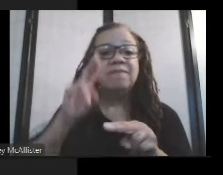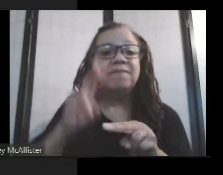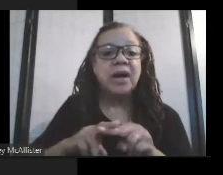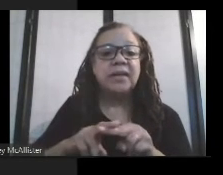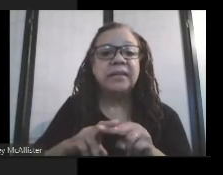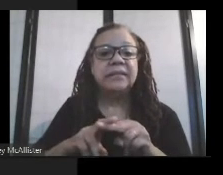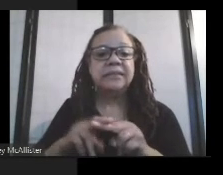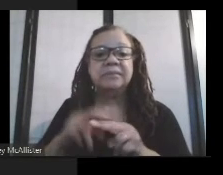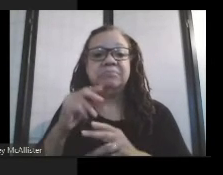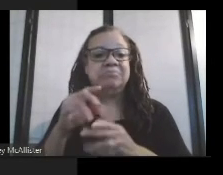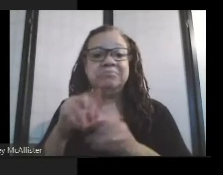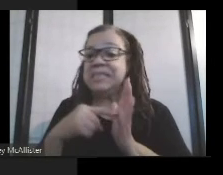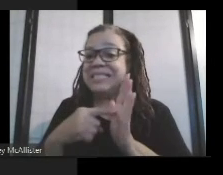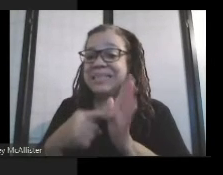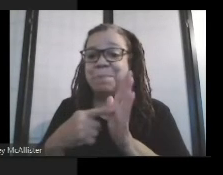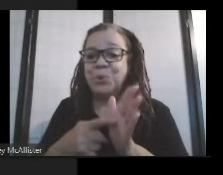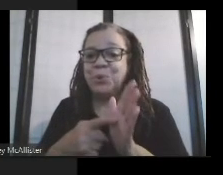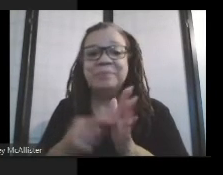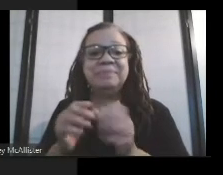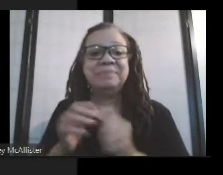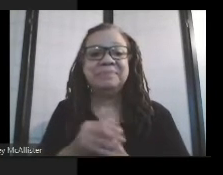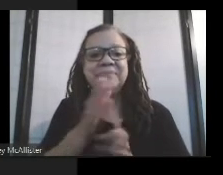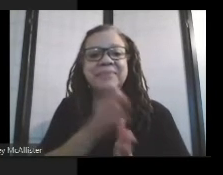fun, simple, and charming.